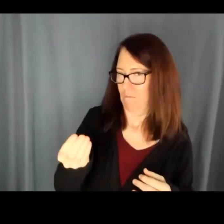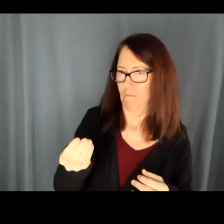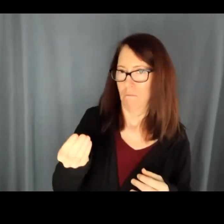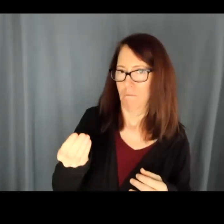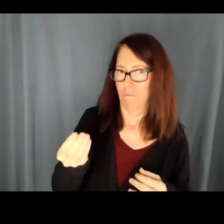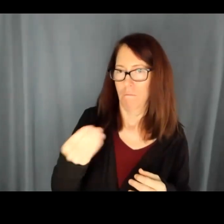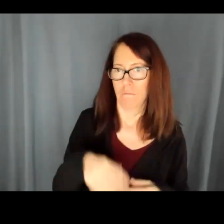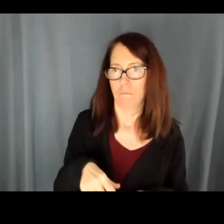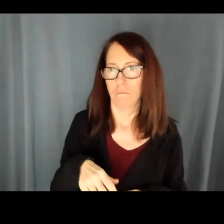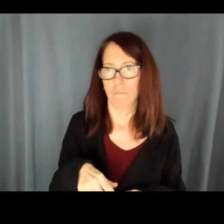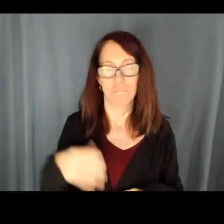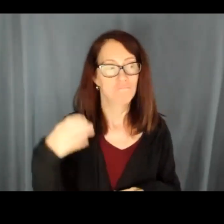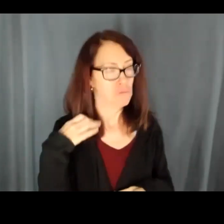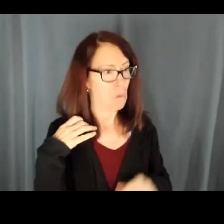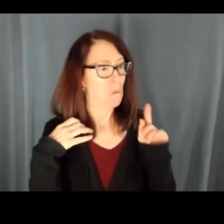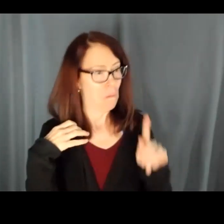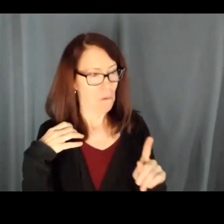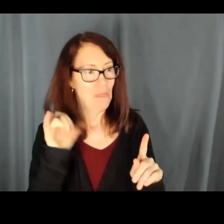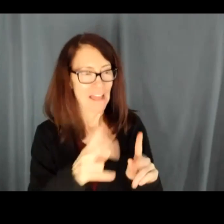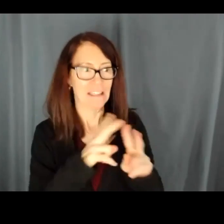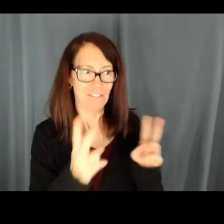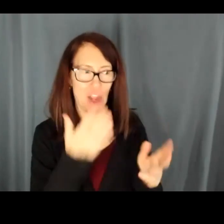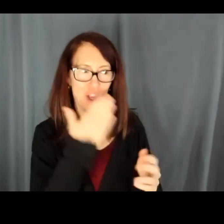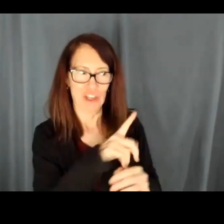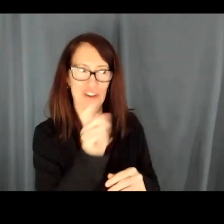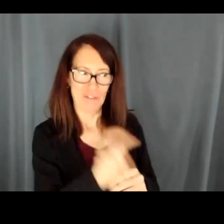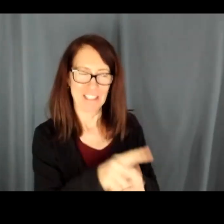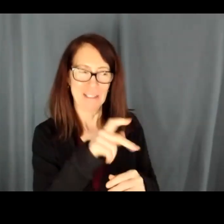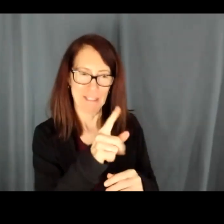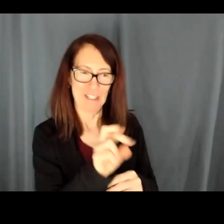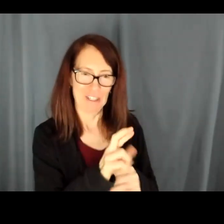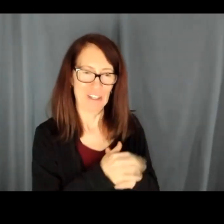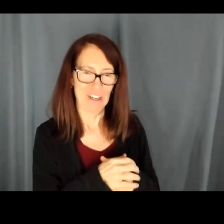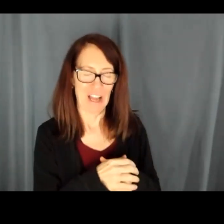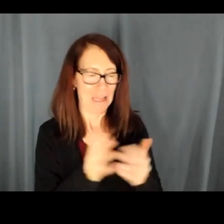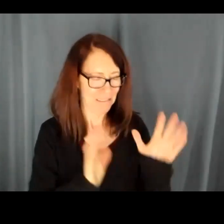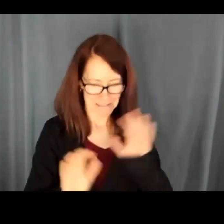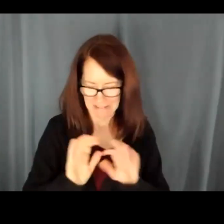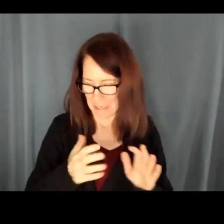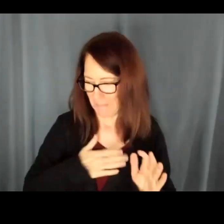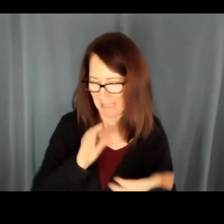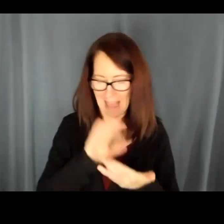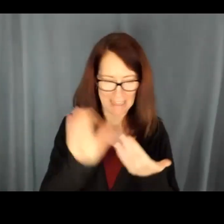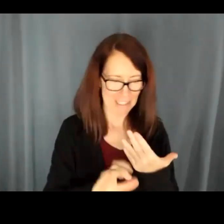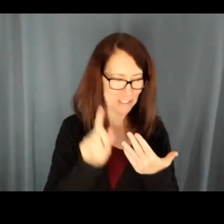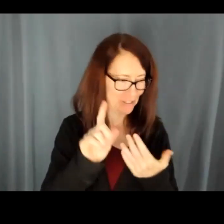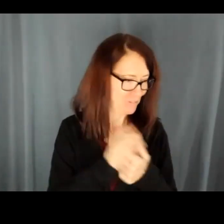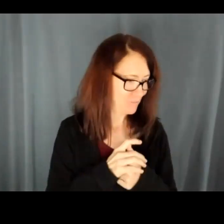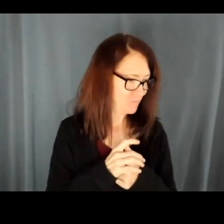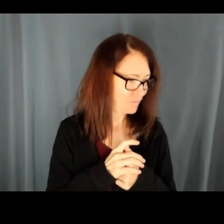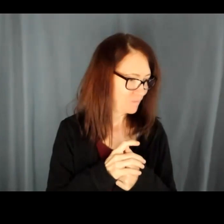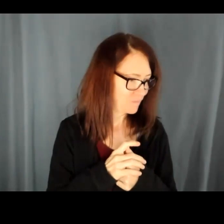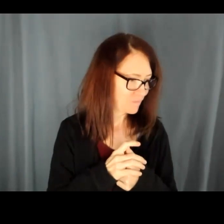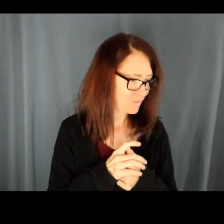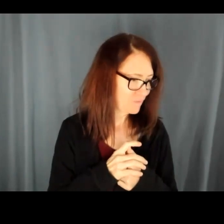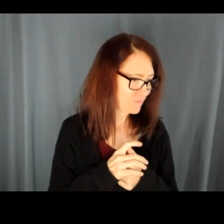That's a very good question, Peter. So the 13th is, I'm trying to look for a calendar here. I think